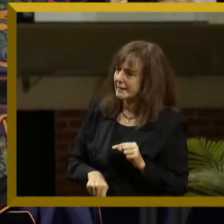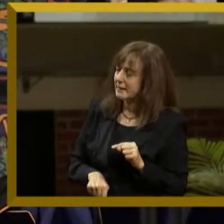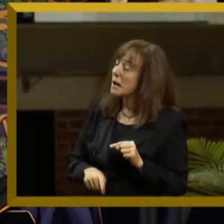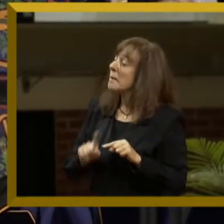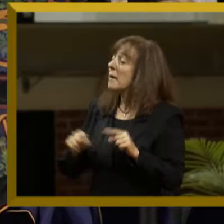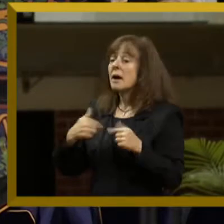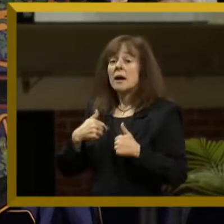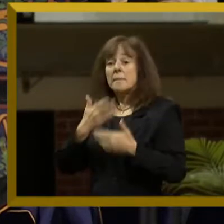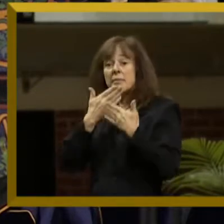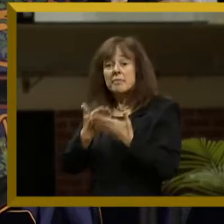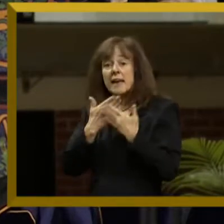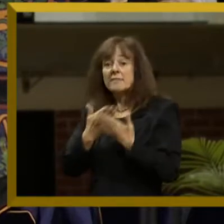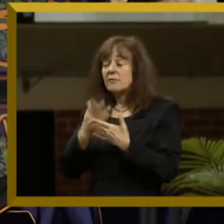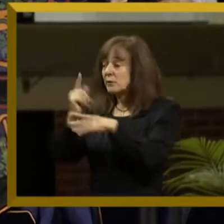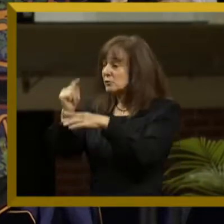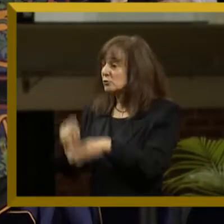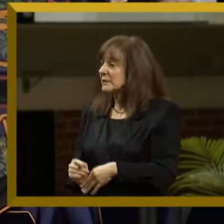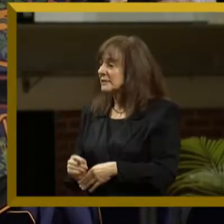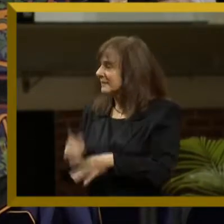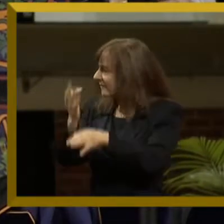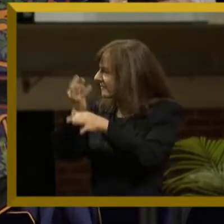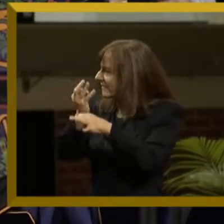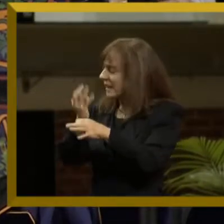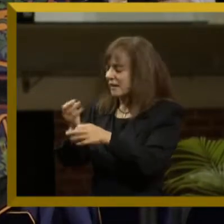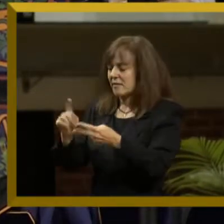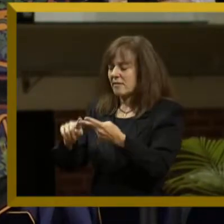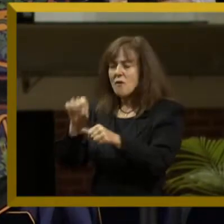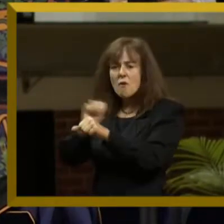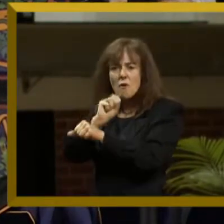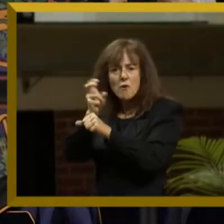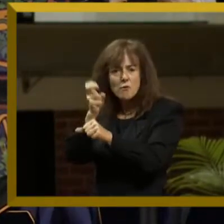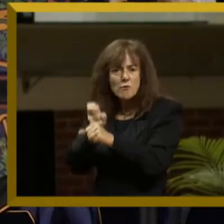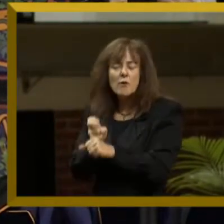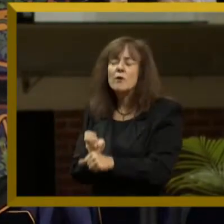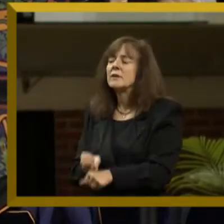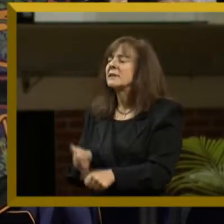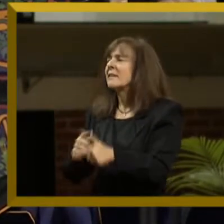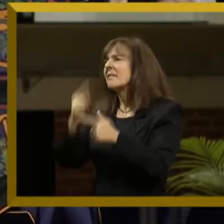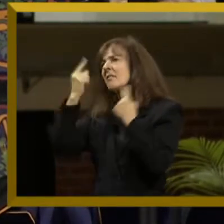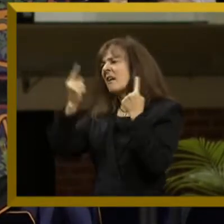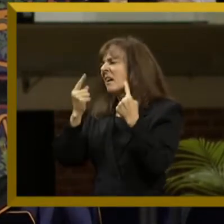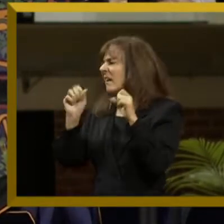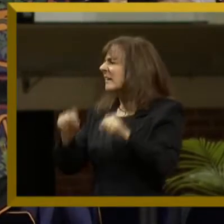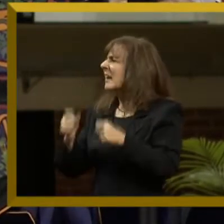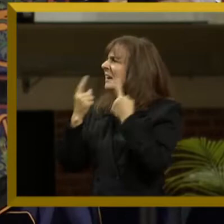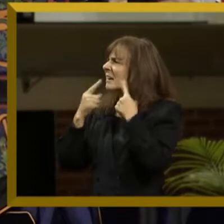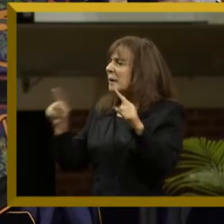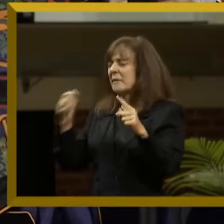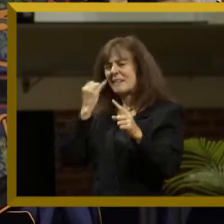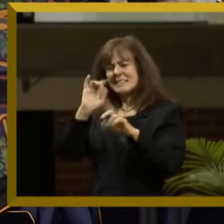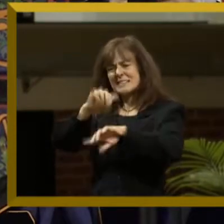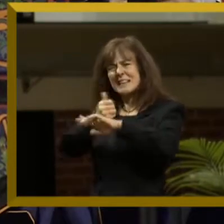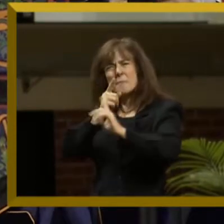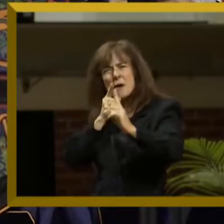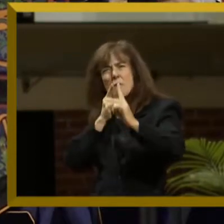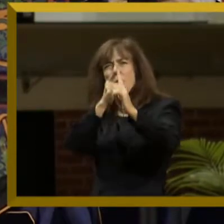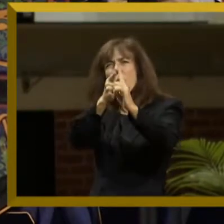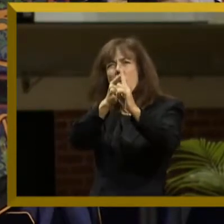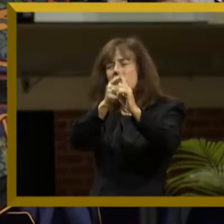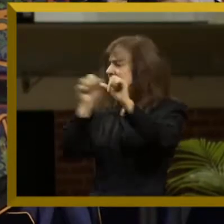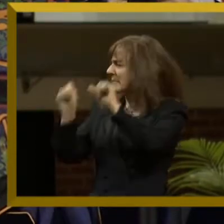the tradition they passed on of faith, hard work, and the thought that I could do anything that I set my mind